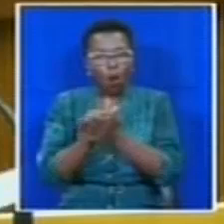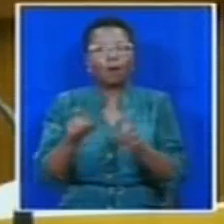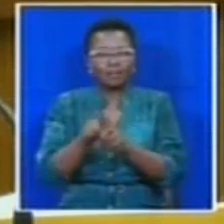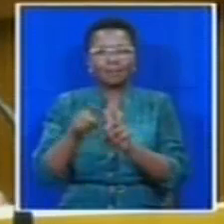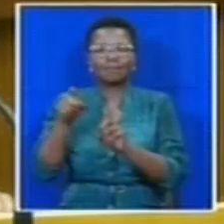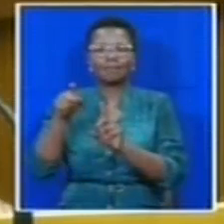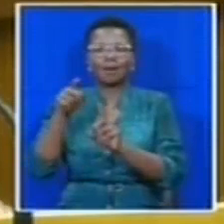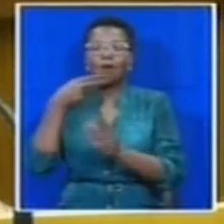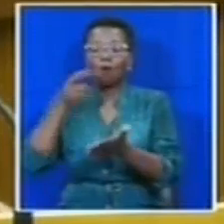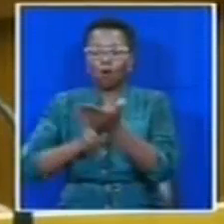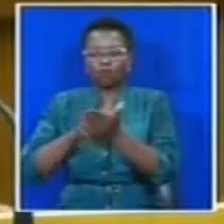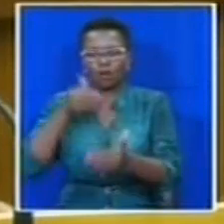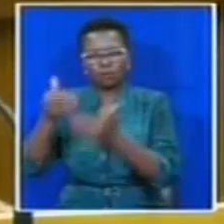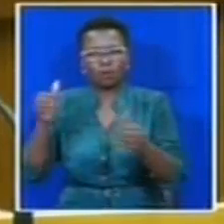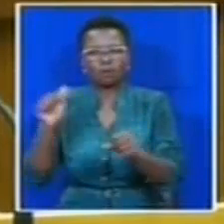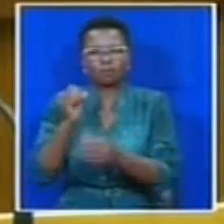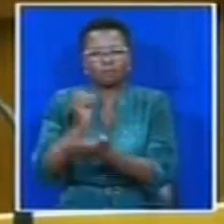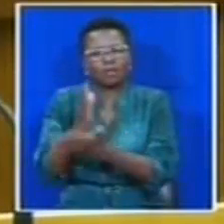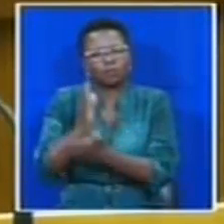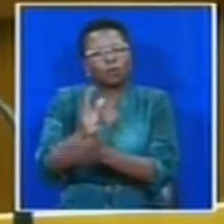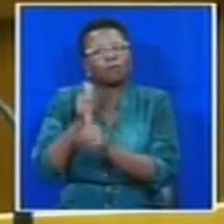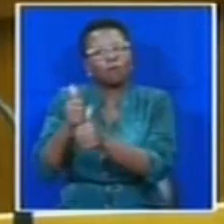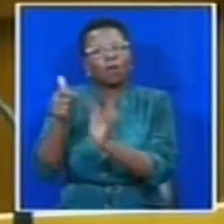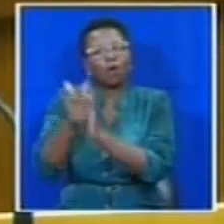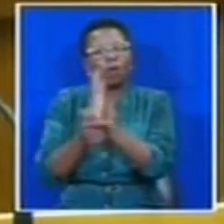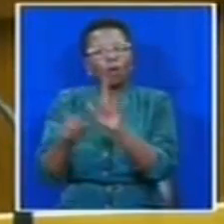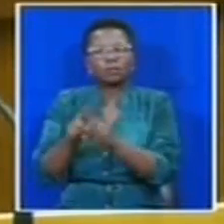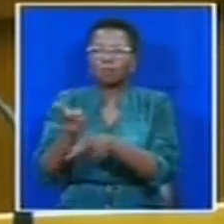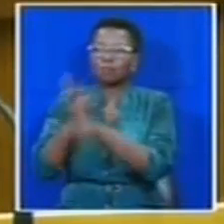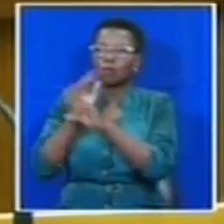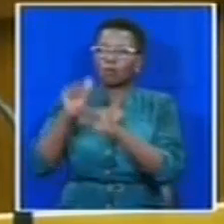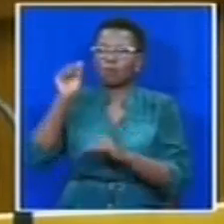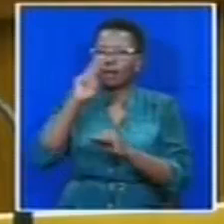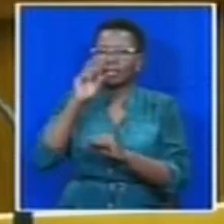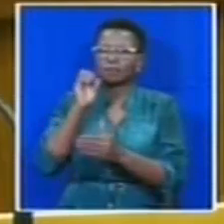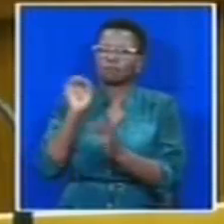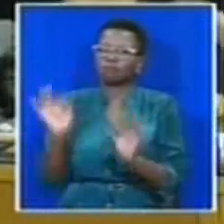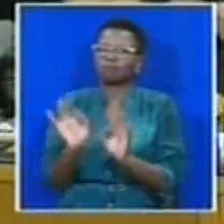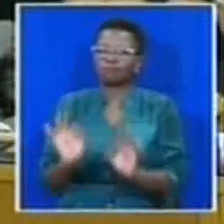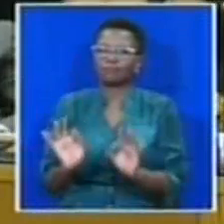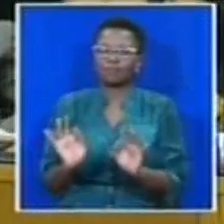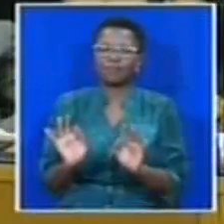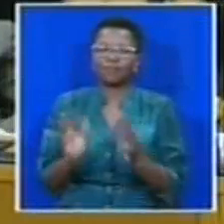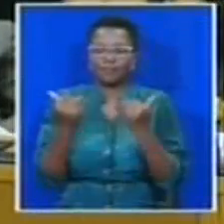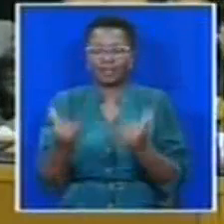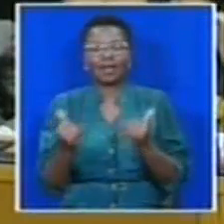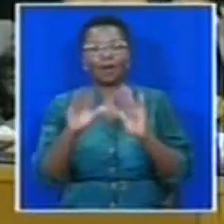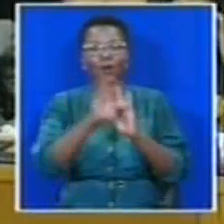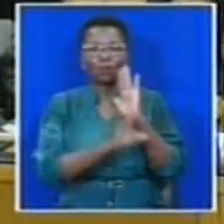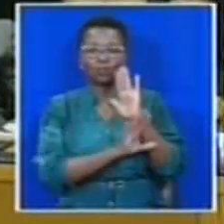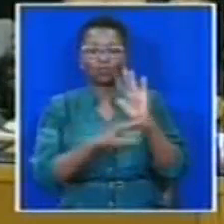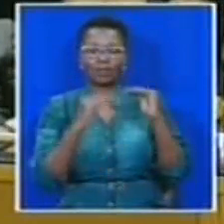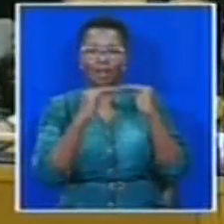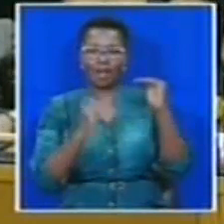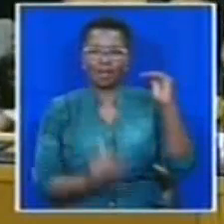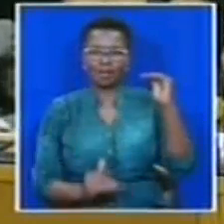and guarantees. On these constitutional foundations, we are enjoined to build inclusive institutions and